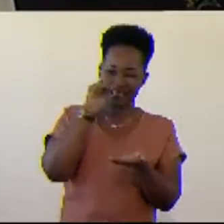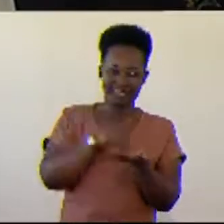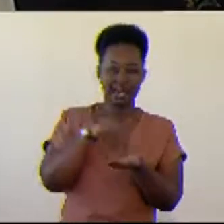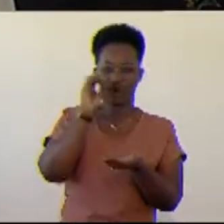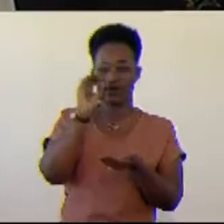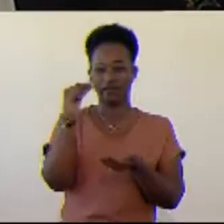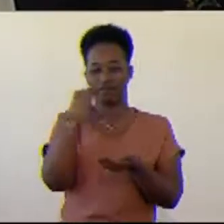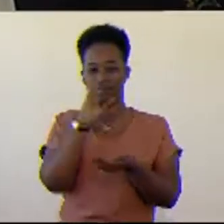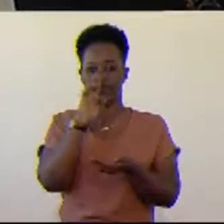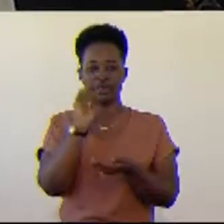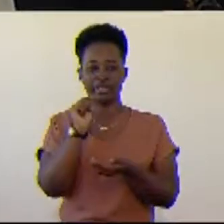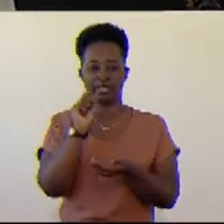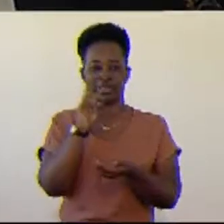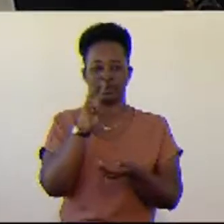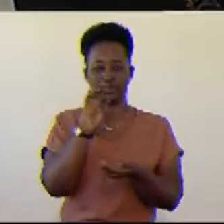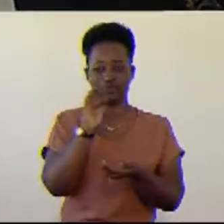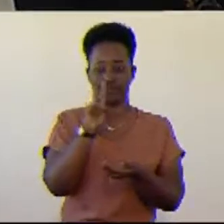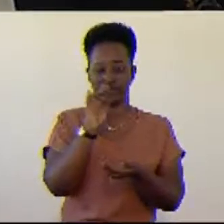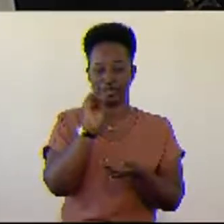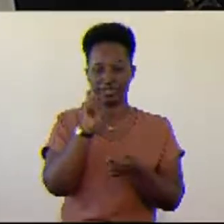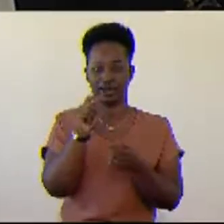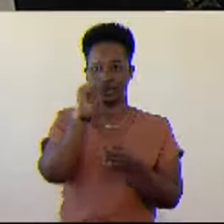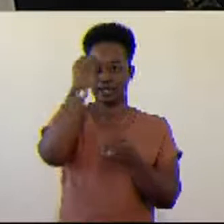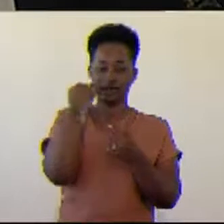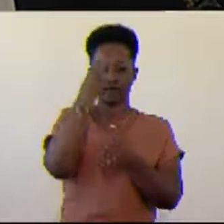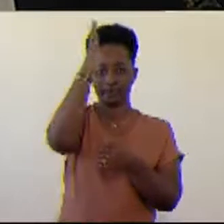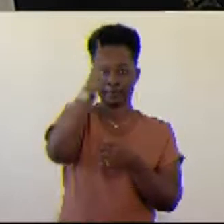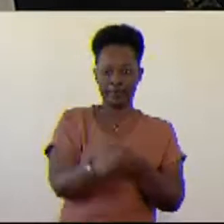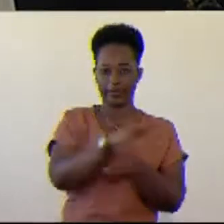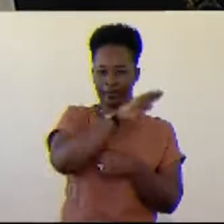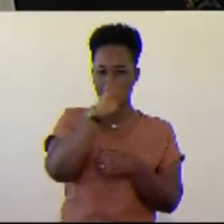the two diameters meet. For a